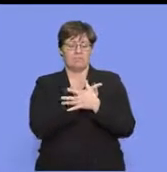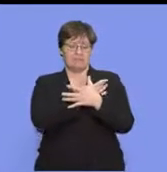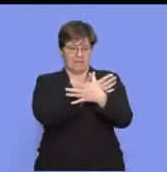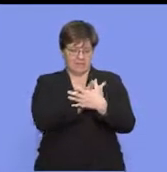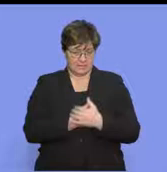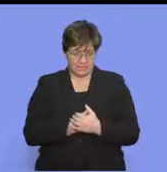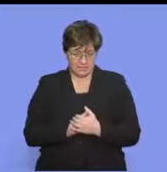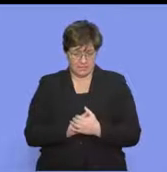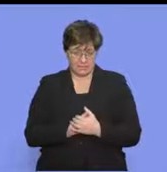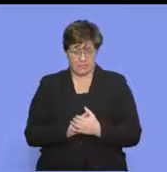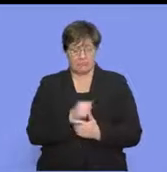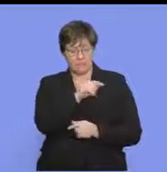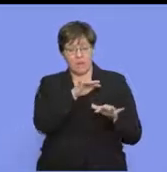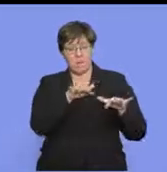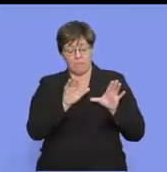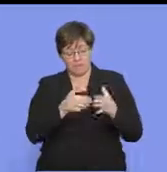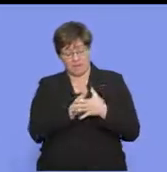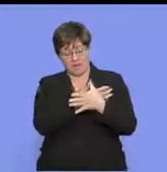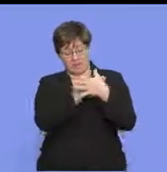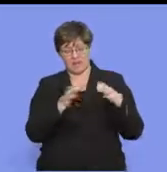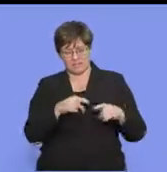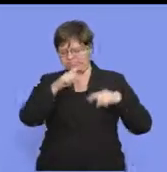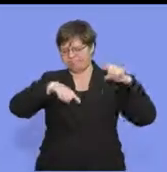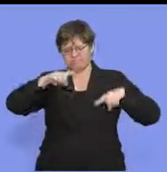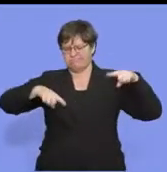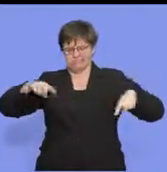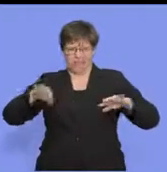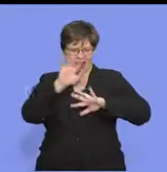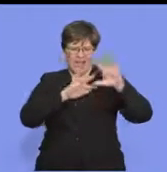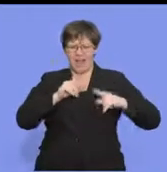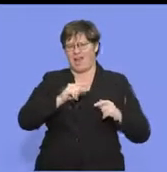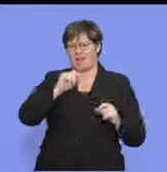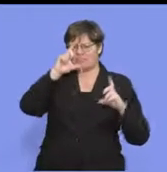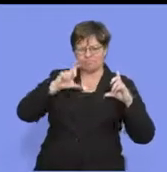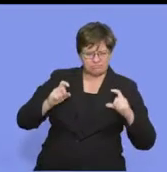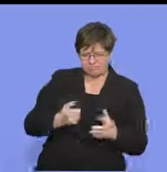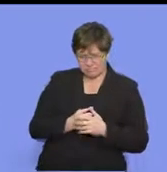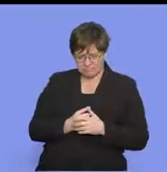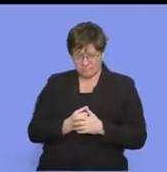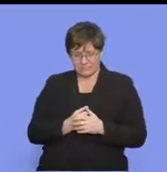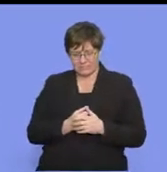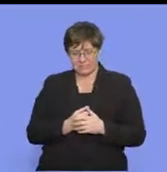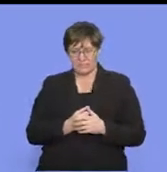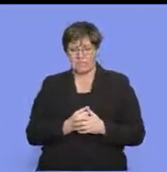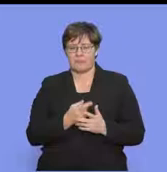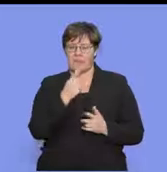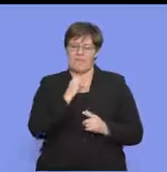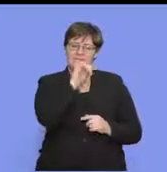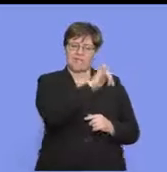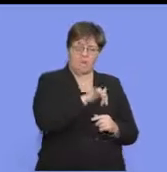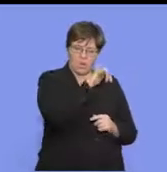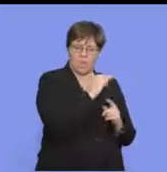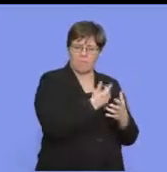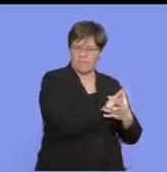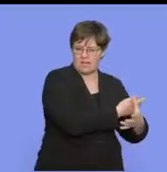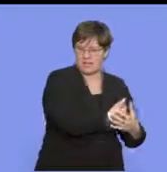butterflies, and in this population of butterflies, there's variation. Okay, so there we can see there's variation. We have yellow